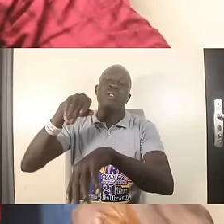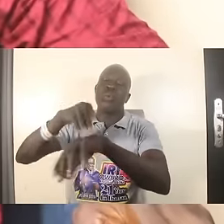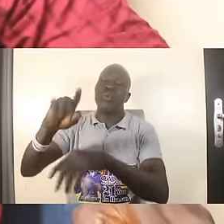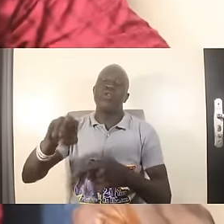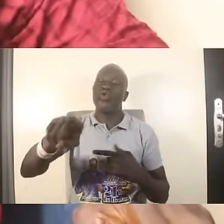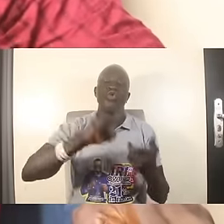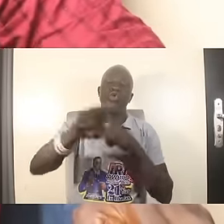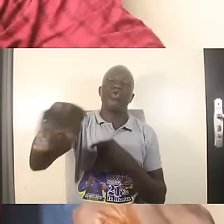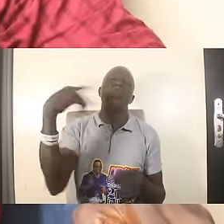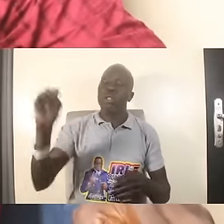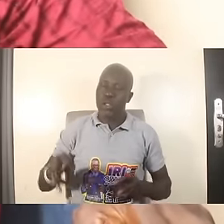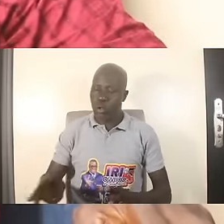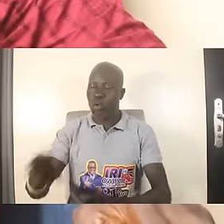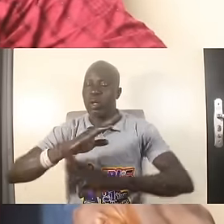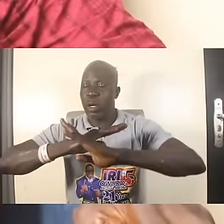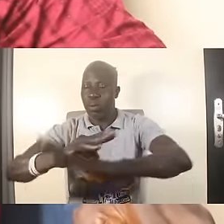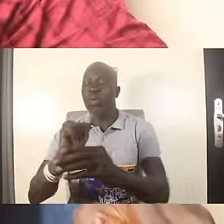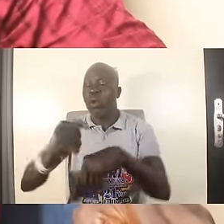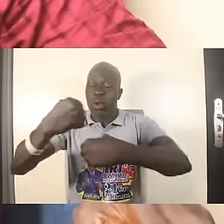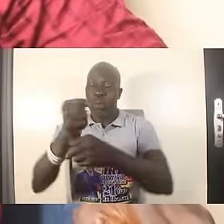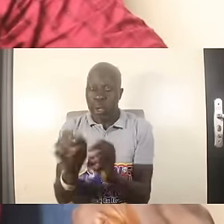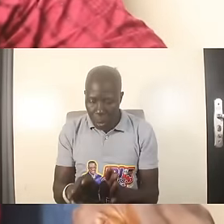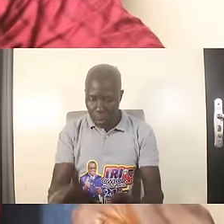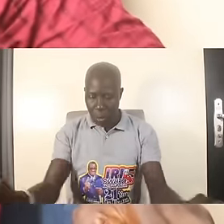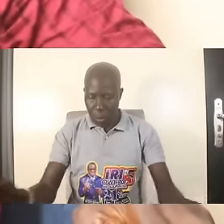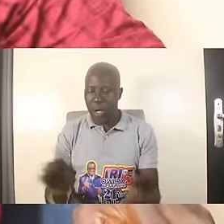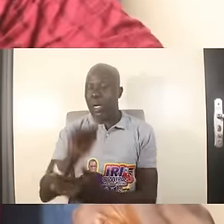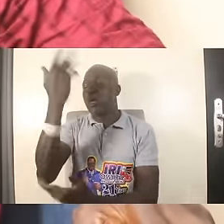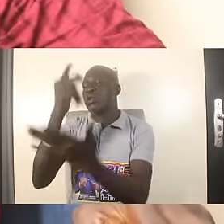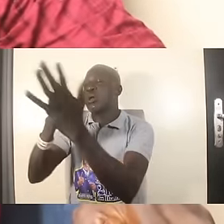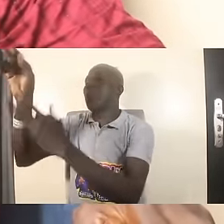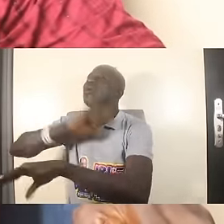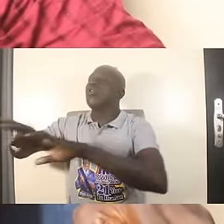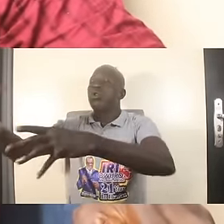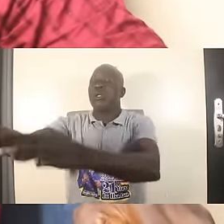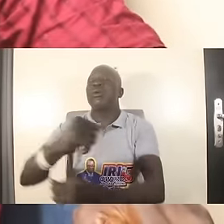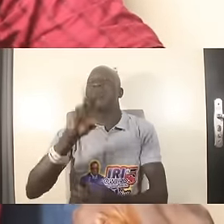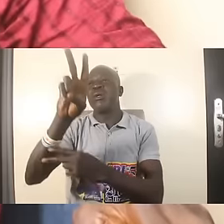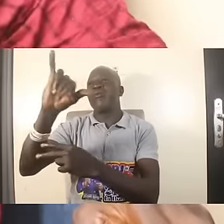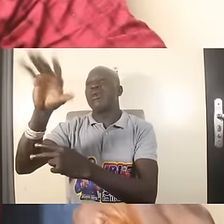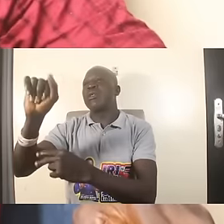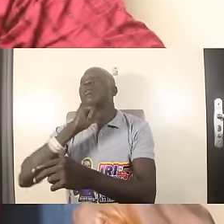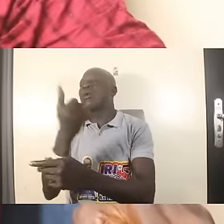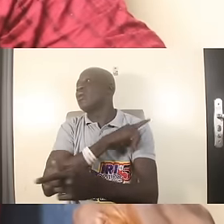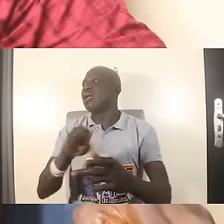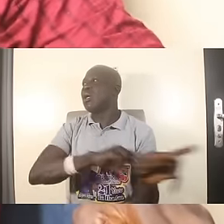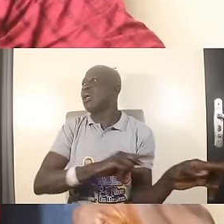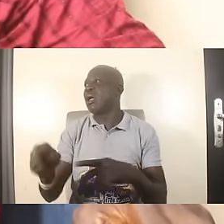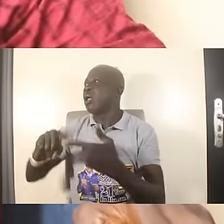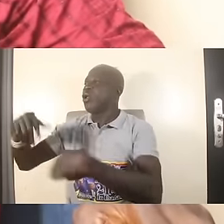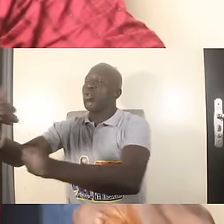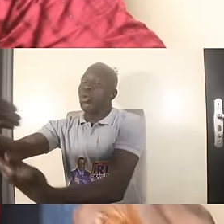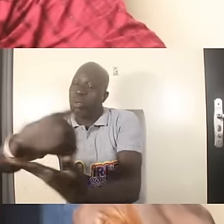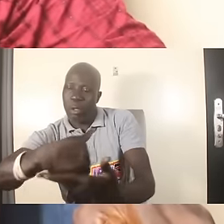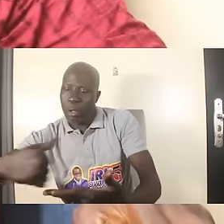Lord sent me to you. That road has been blocked. The Lord wants to the man injury to receive. The Lord is